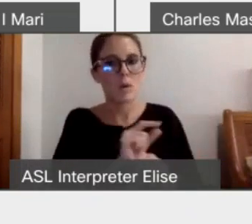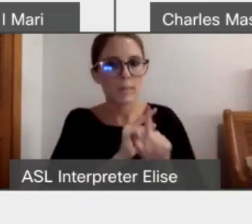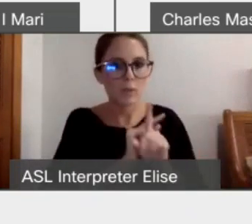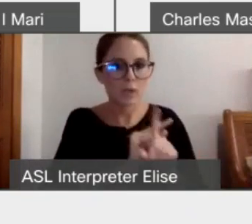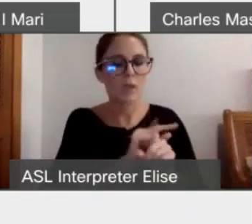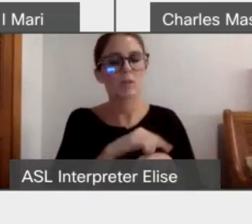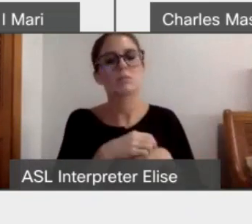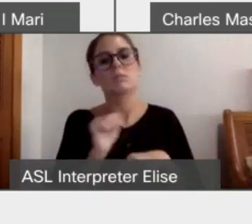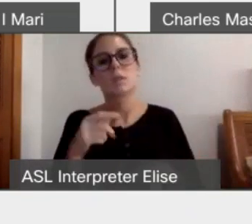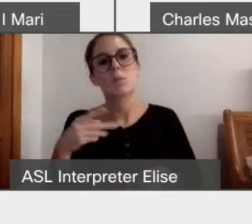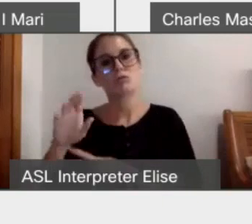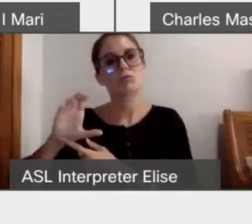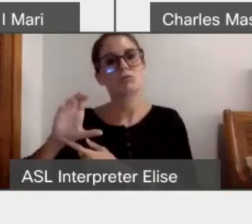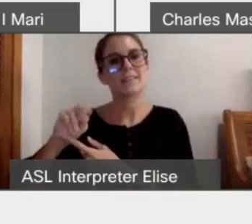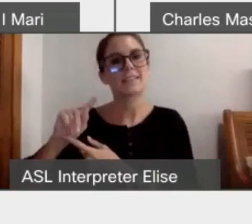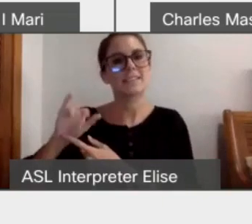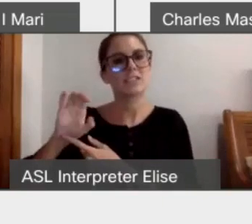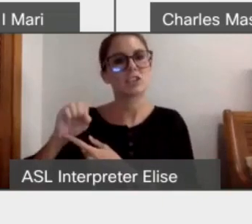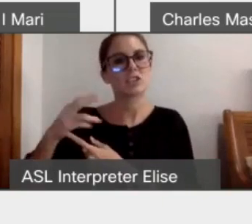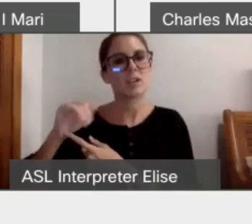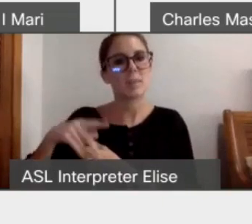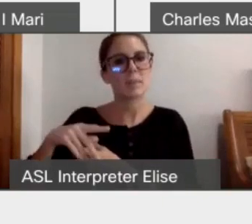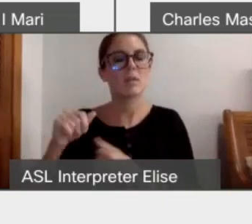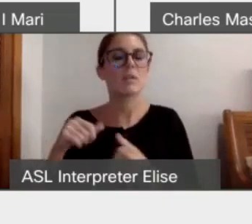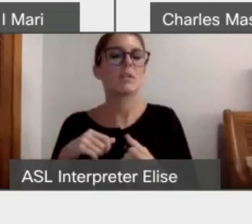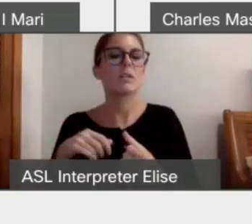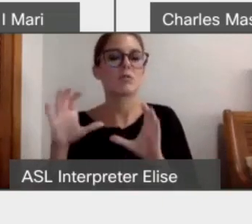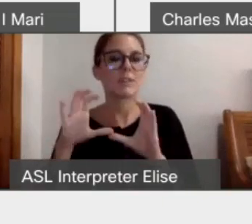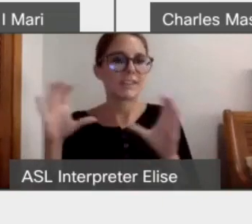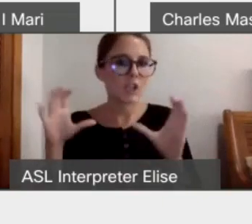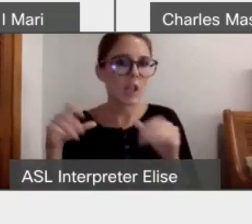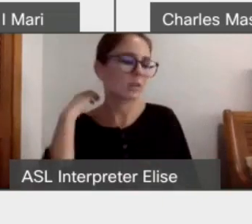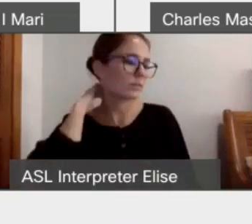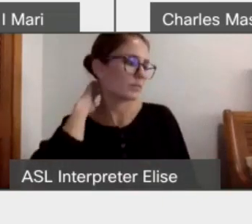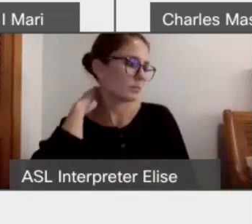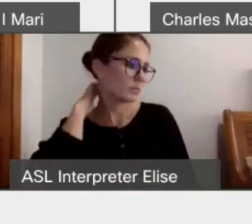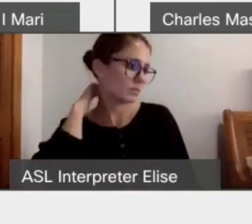apprenticeship, support through credentialing, so that, there is a